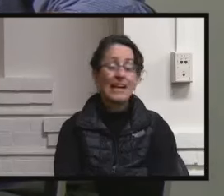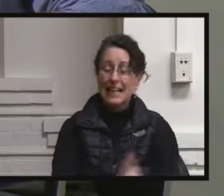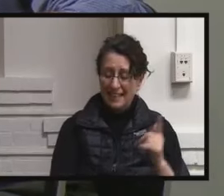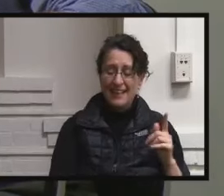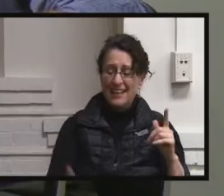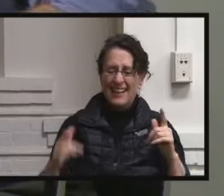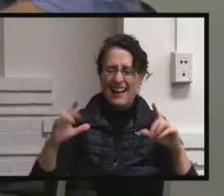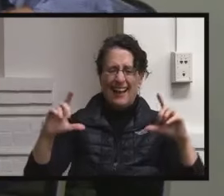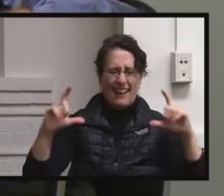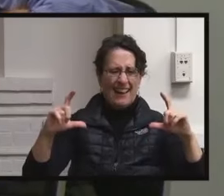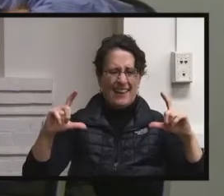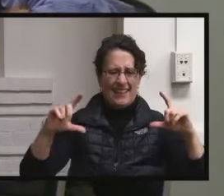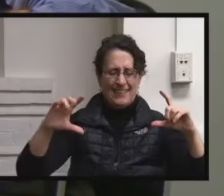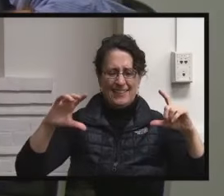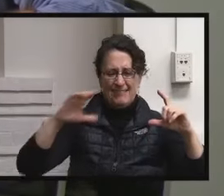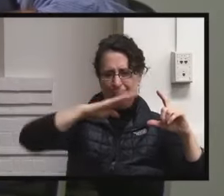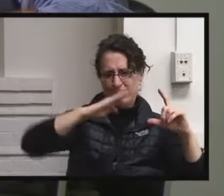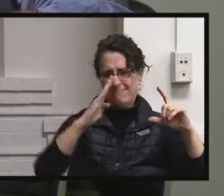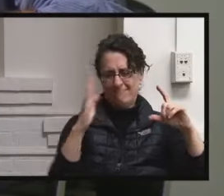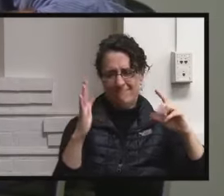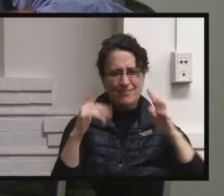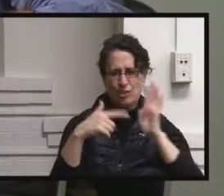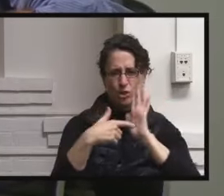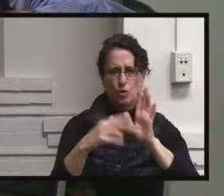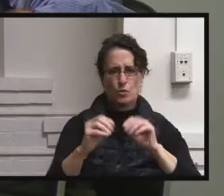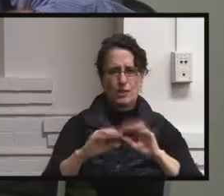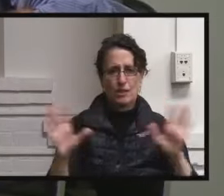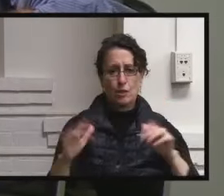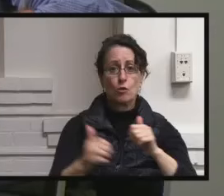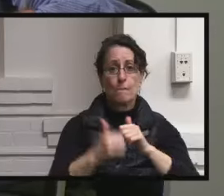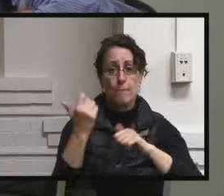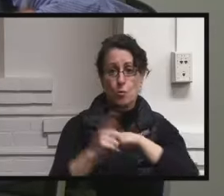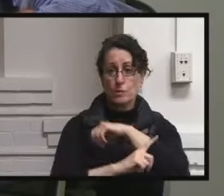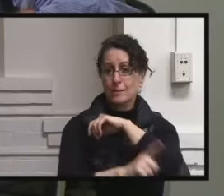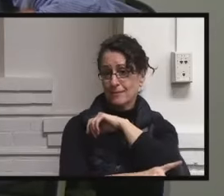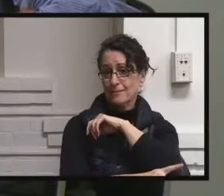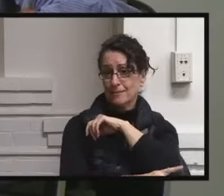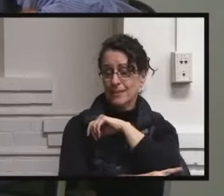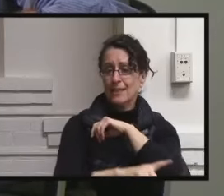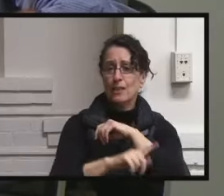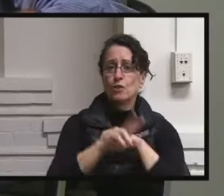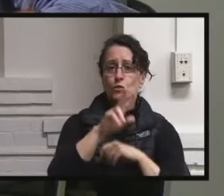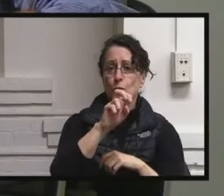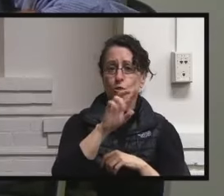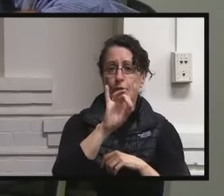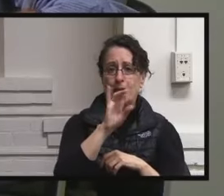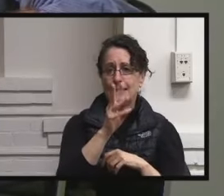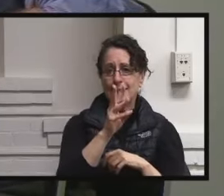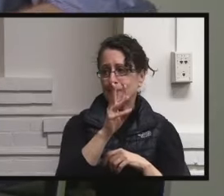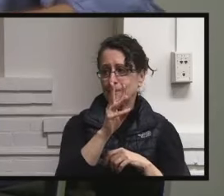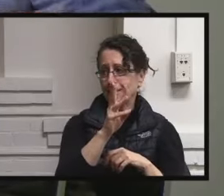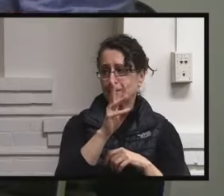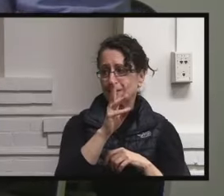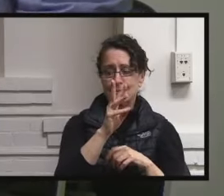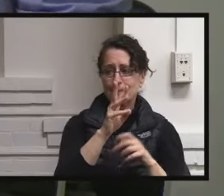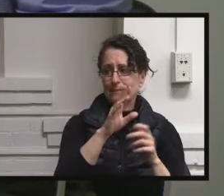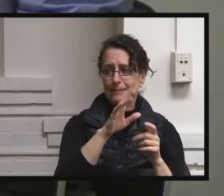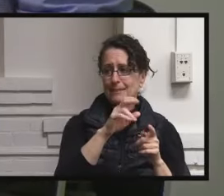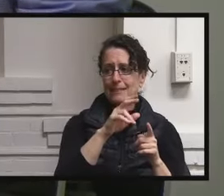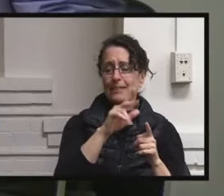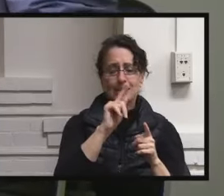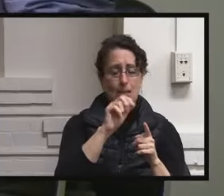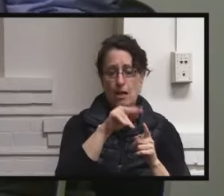rubbish to the tune of some 862 tons. There is a reasonable level